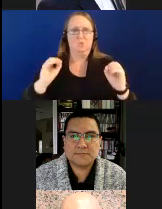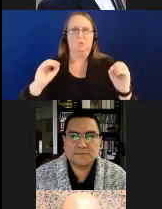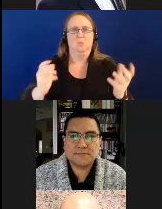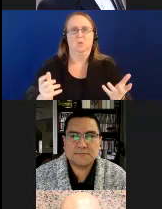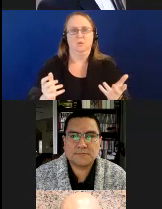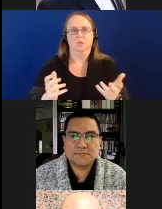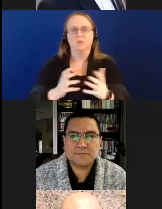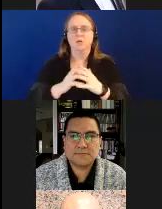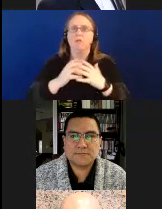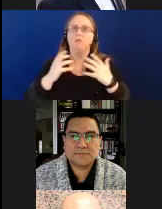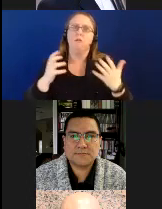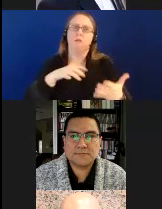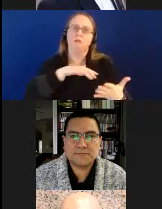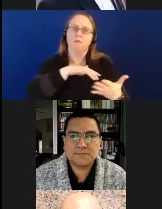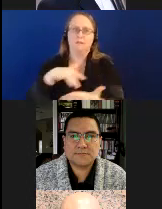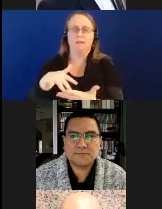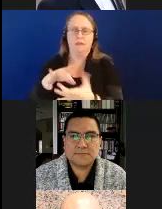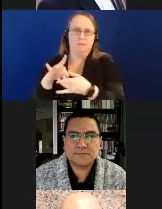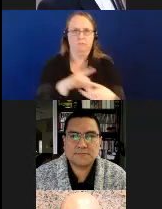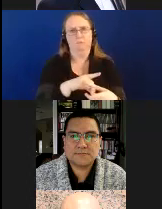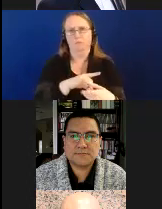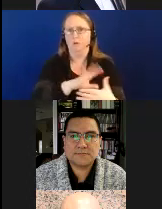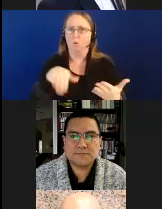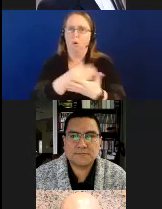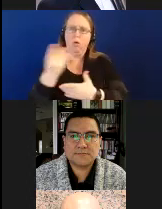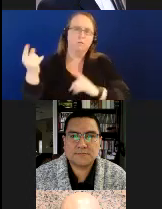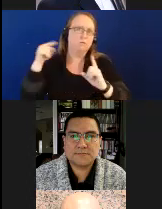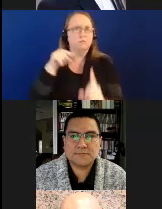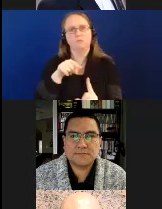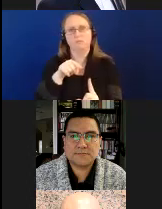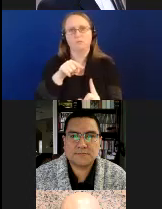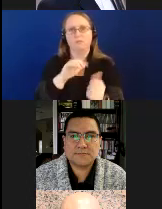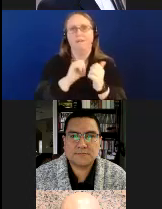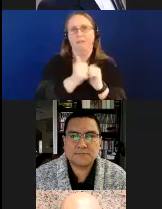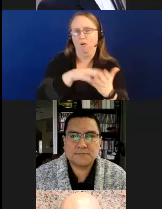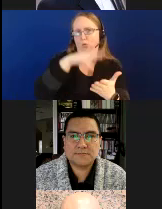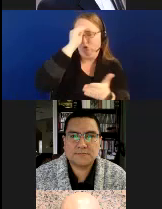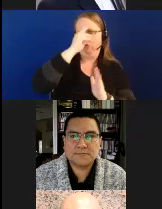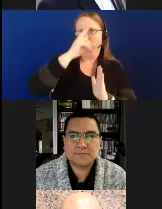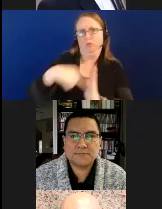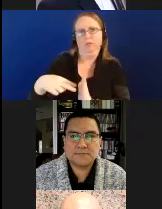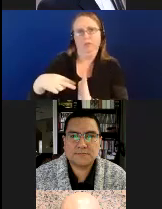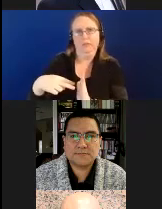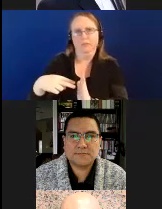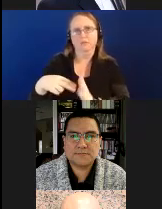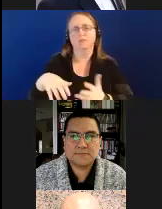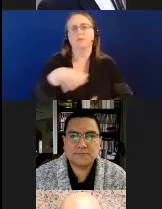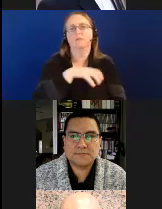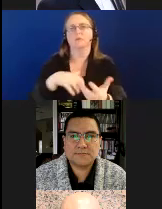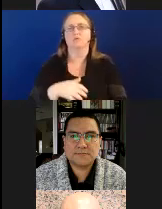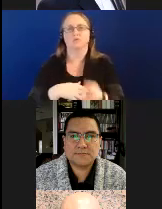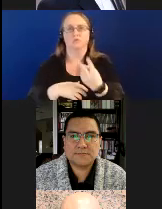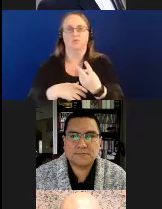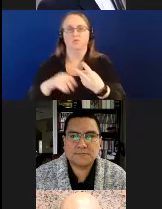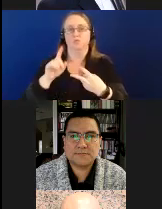of studies about this. This all comes back to how kids learn how to read, which is a combination of two things. One